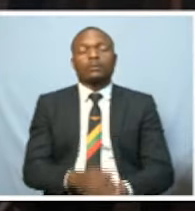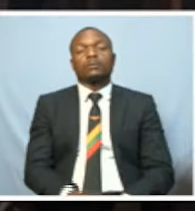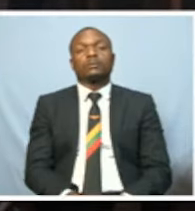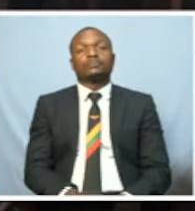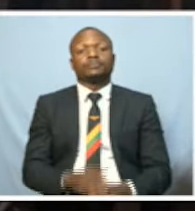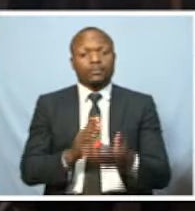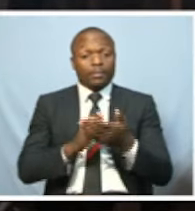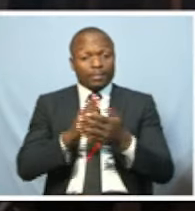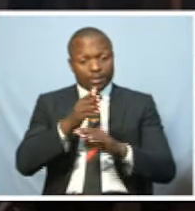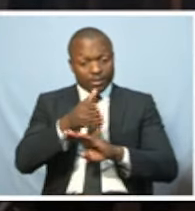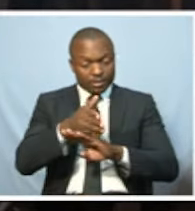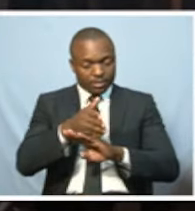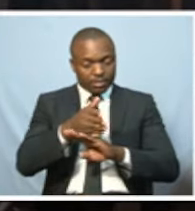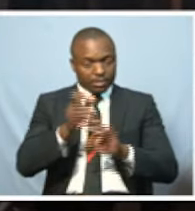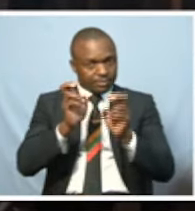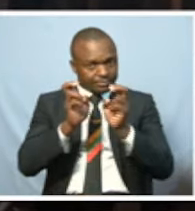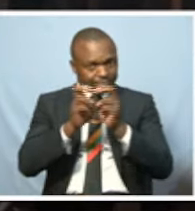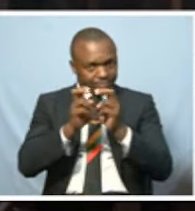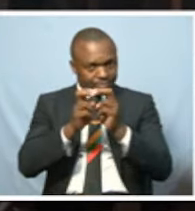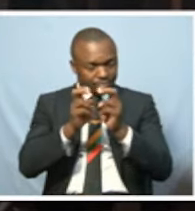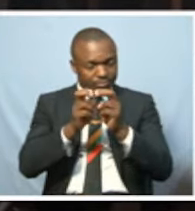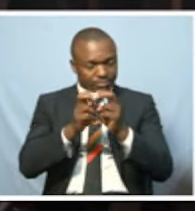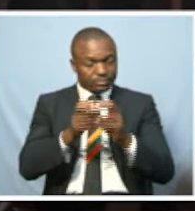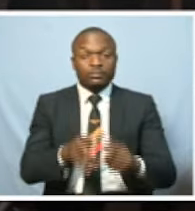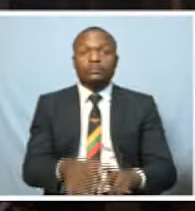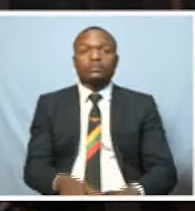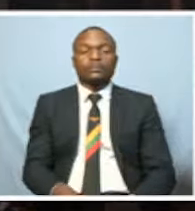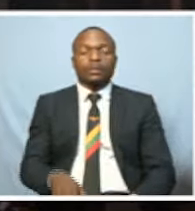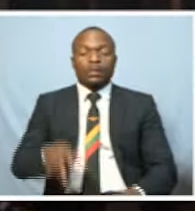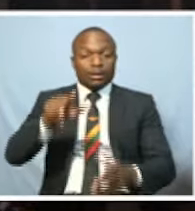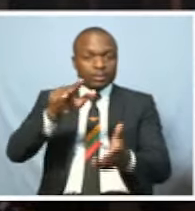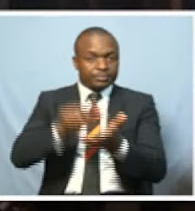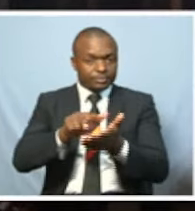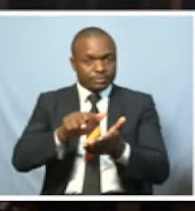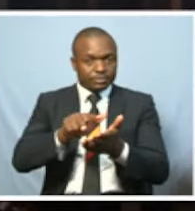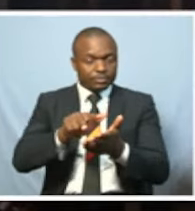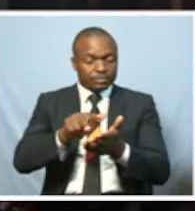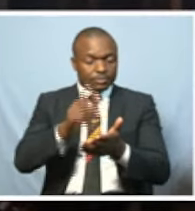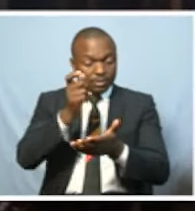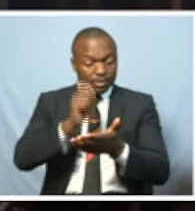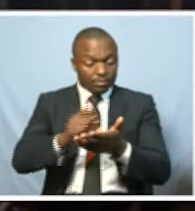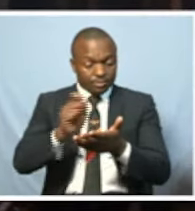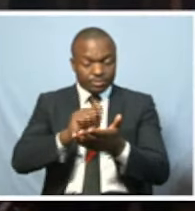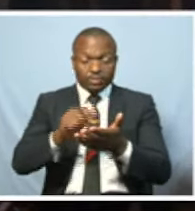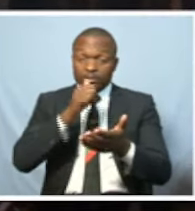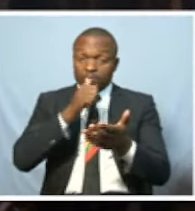After all, a contract to be signed, when you write a letter of offer,